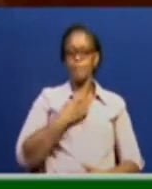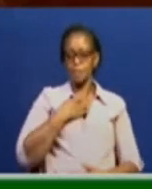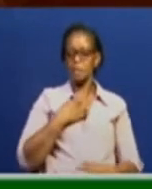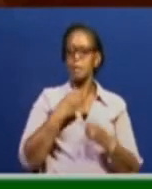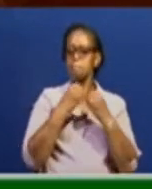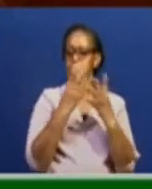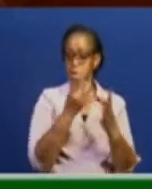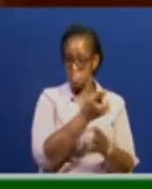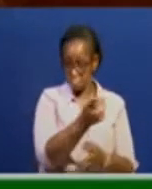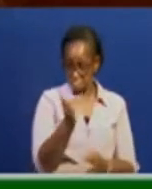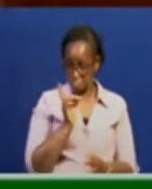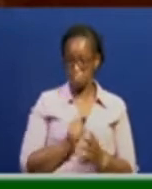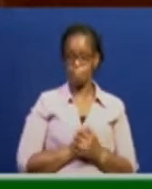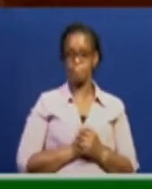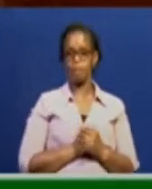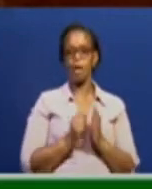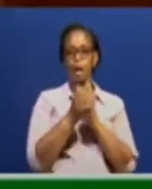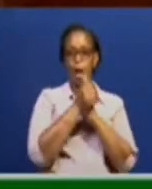Article